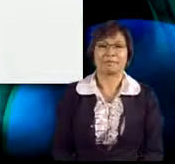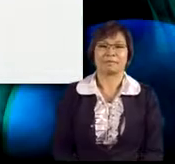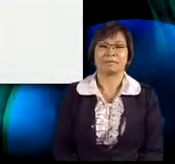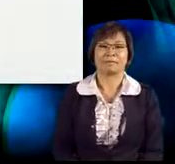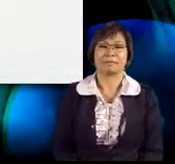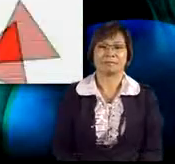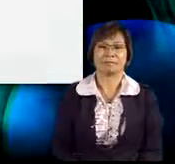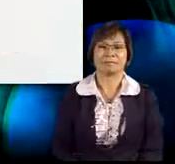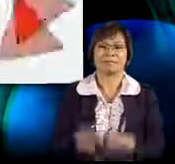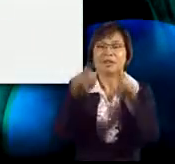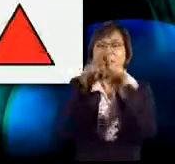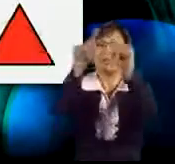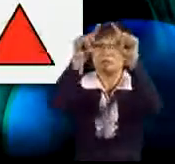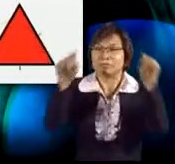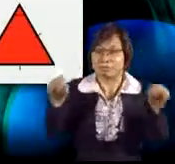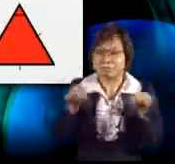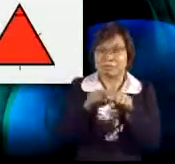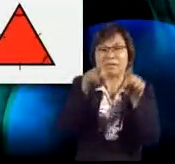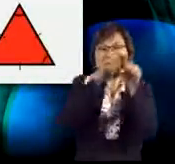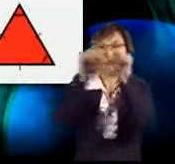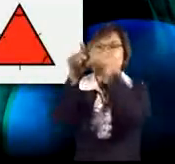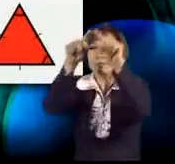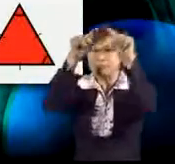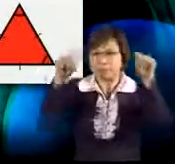equilateral triangle,